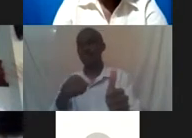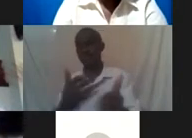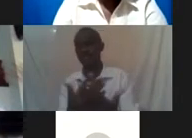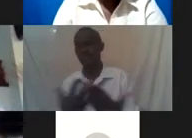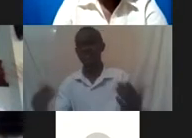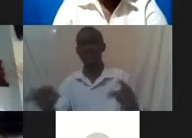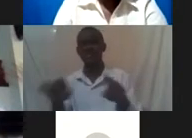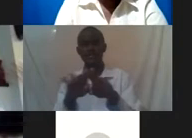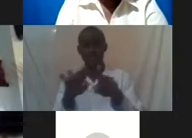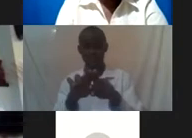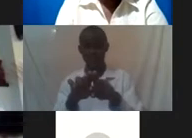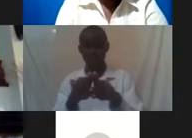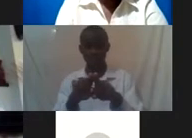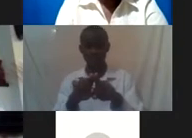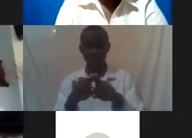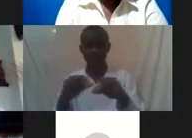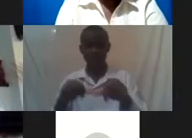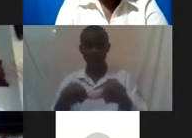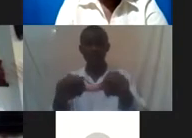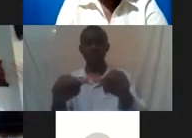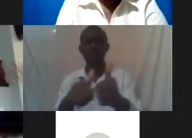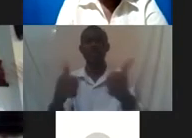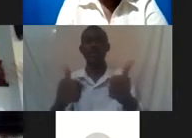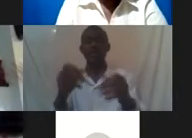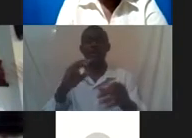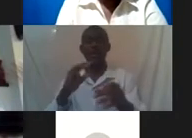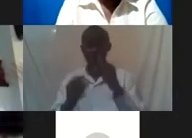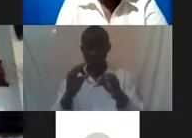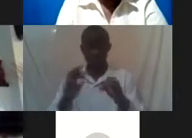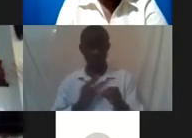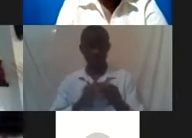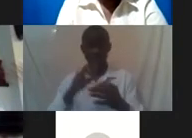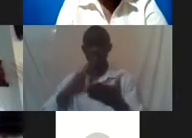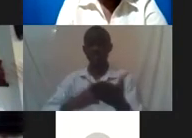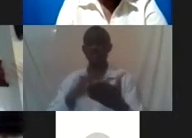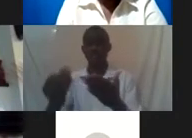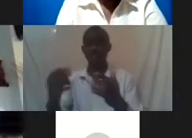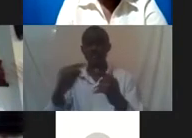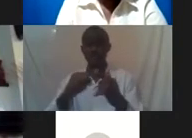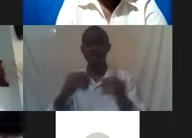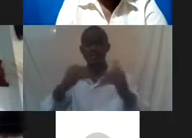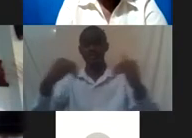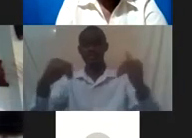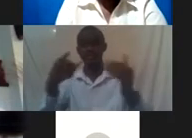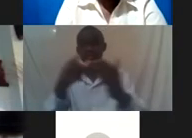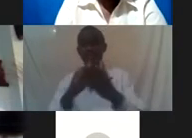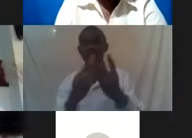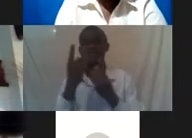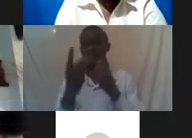and move on well. Now, if we fail to separate these discussions and